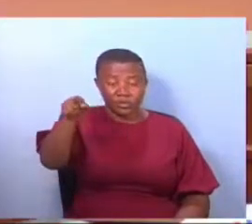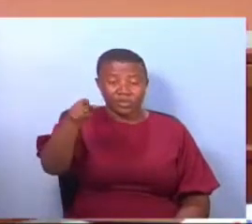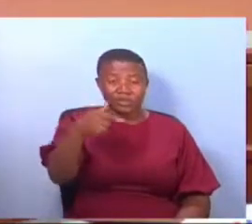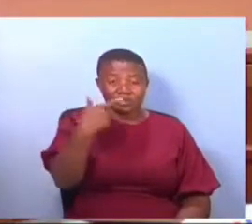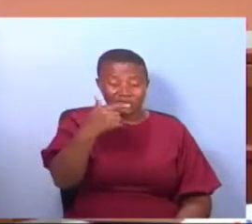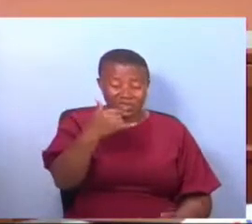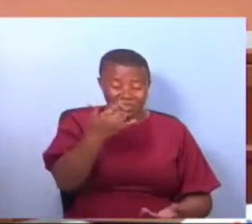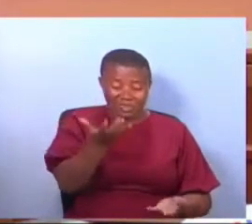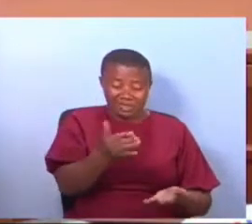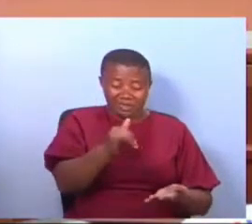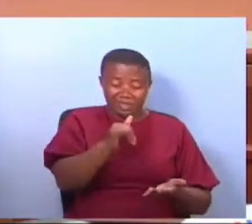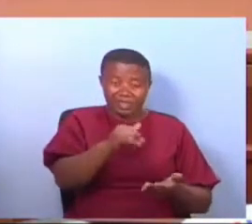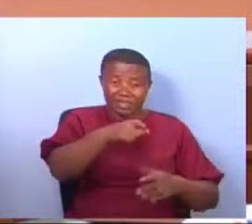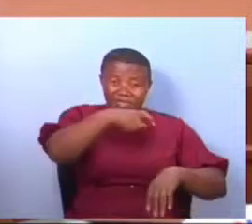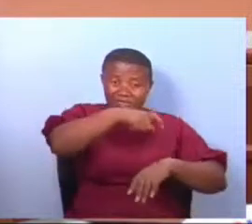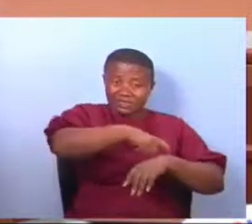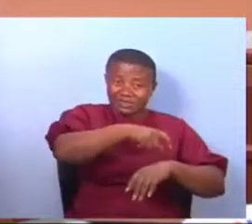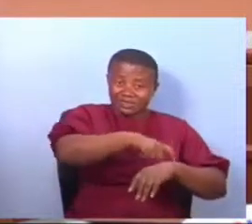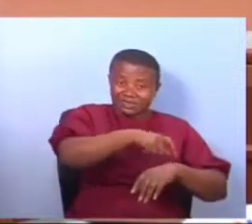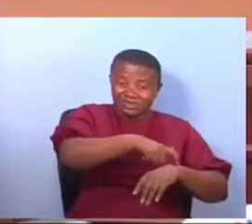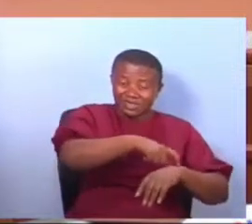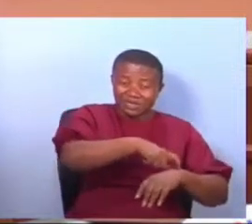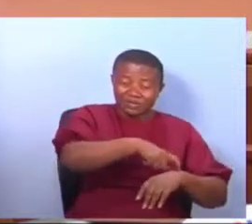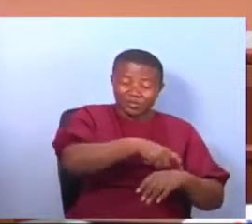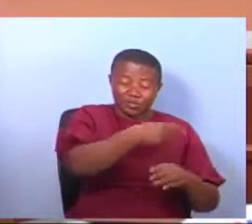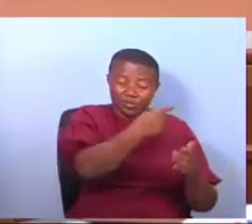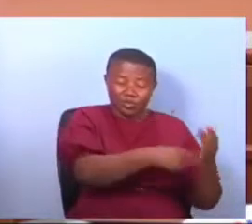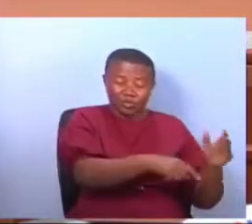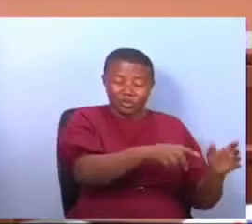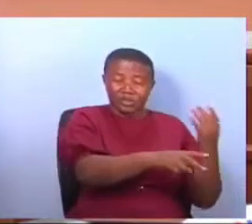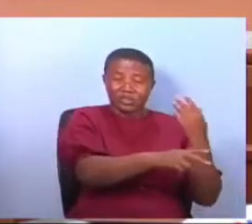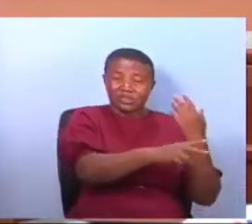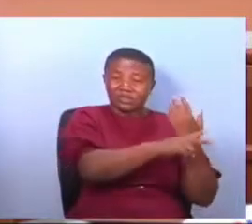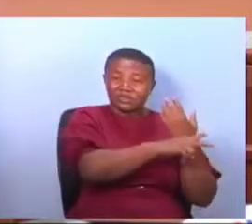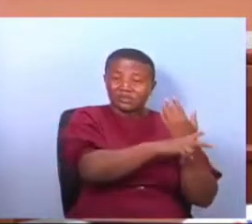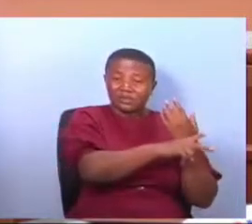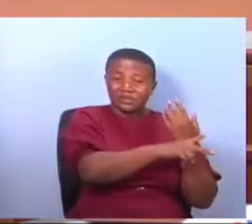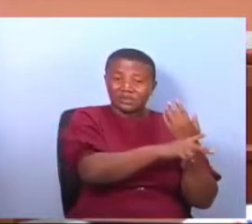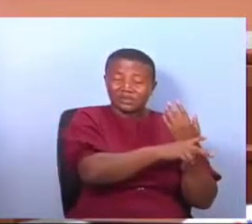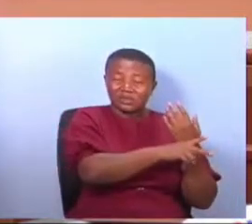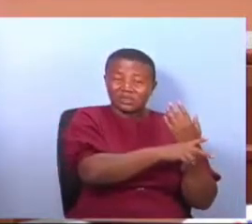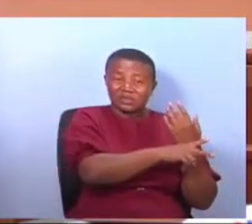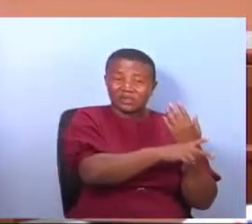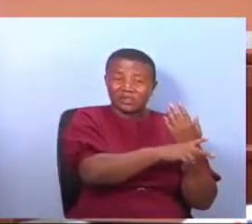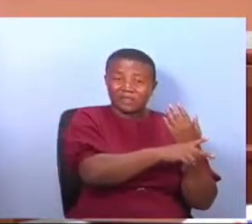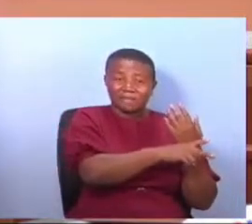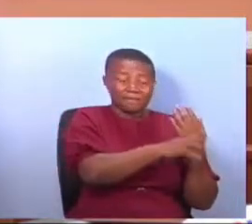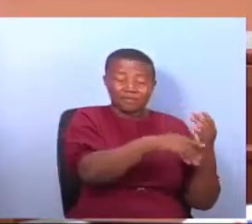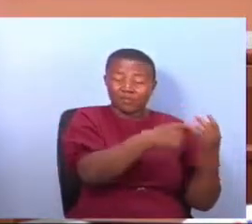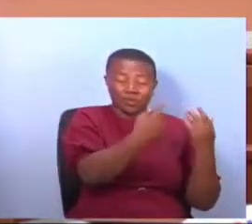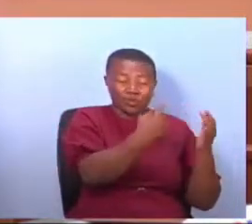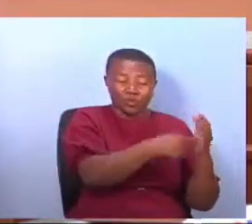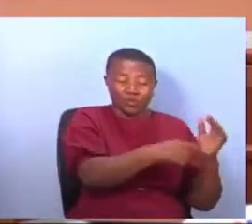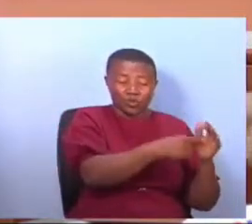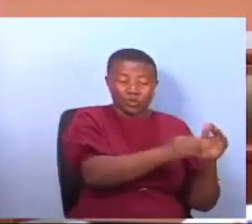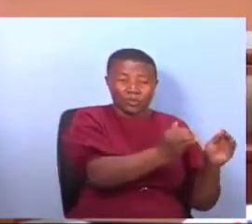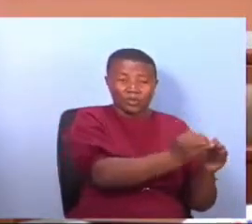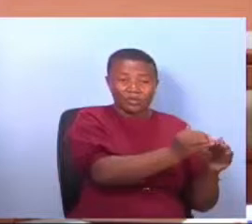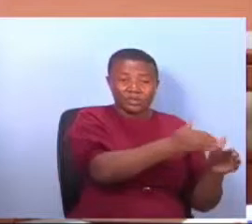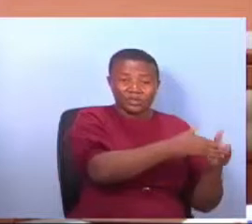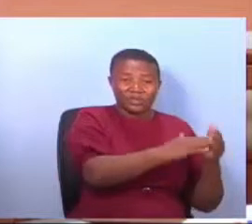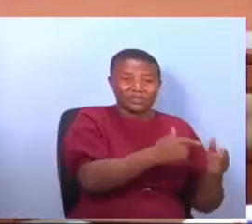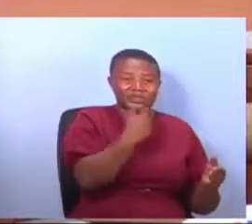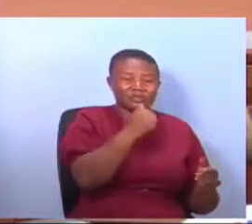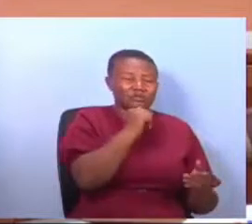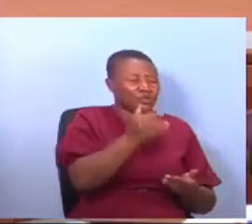time, what the deputy leader said was not correct. And I'm saying no, it is words against mine. Let the table office prove that.